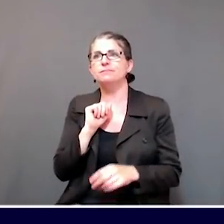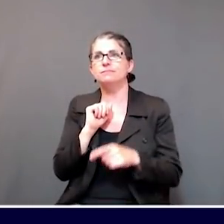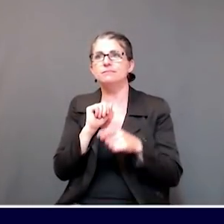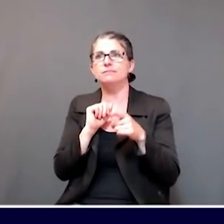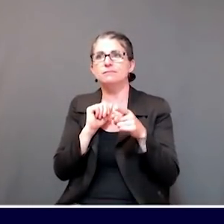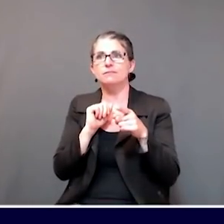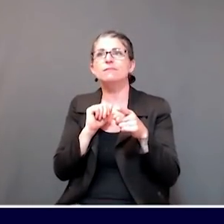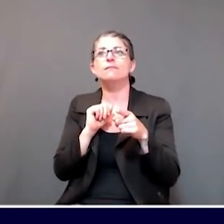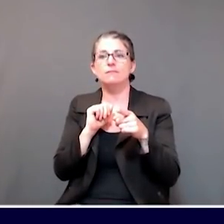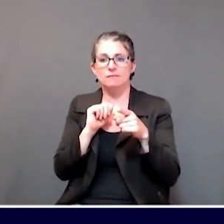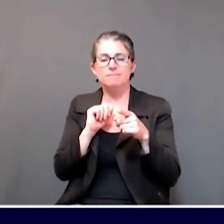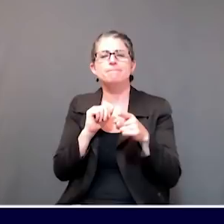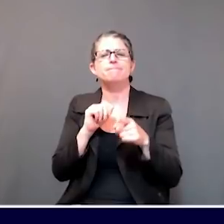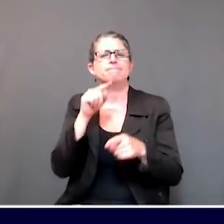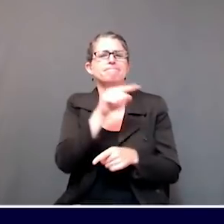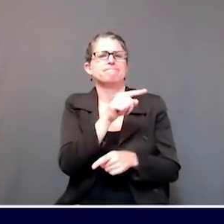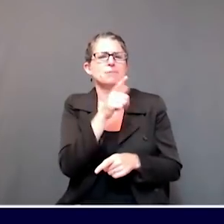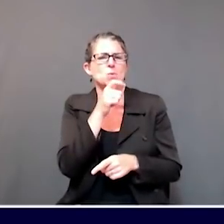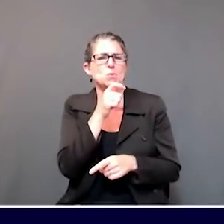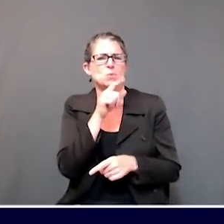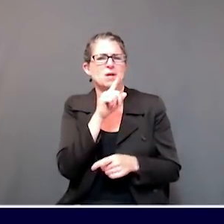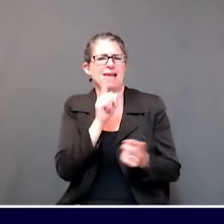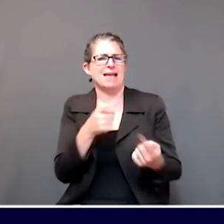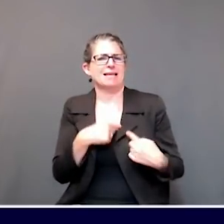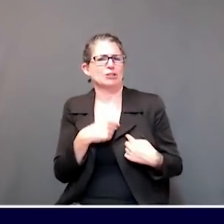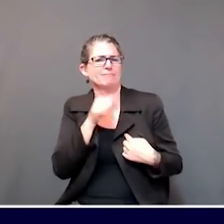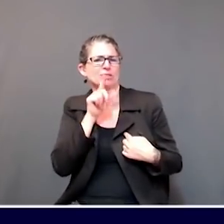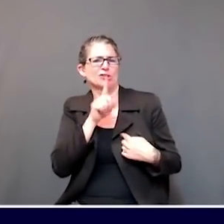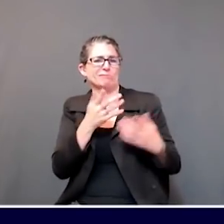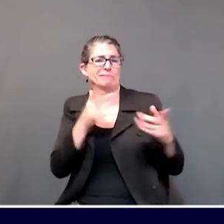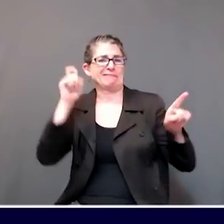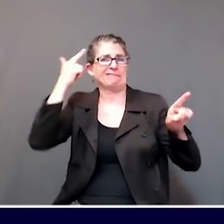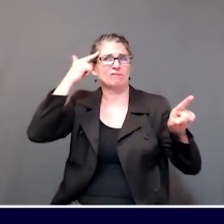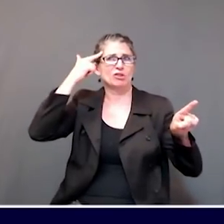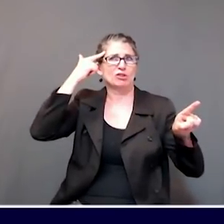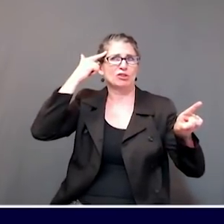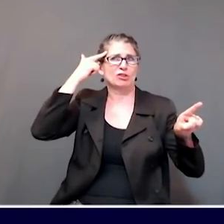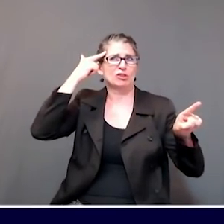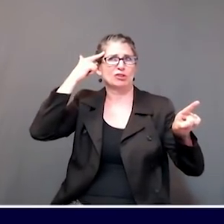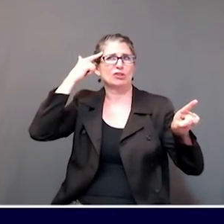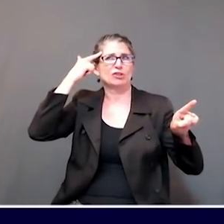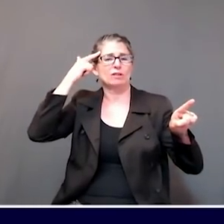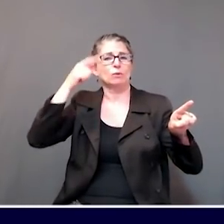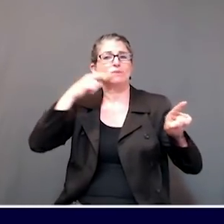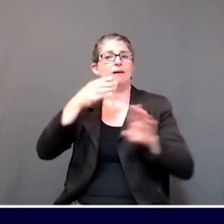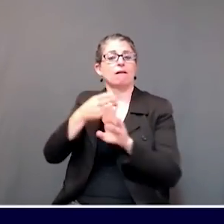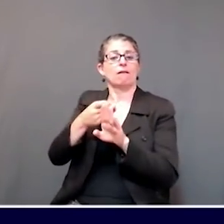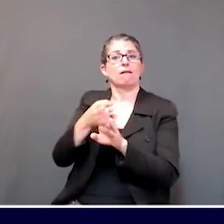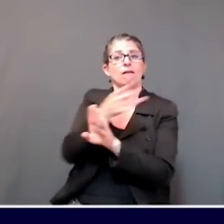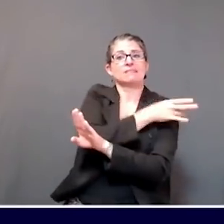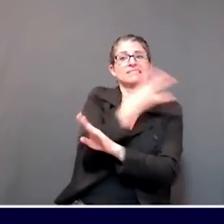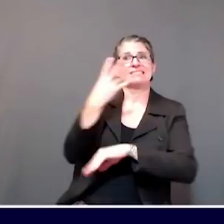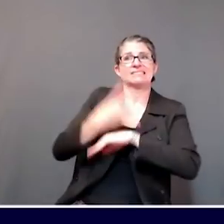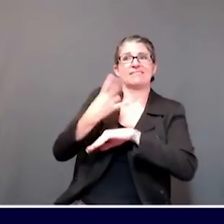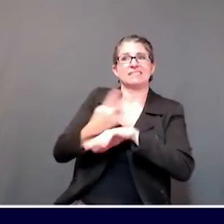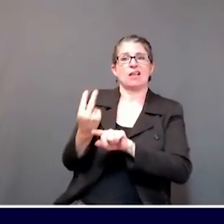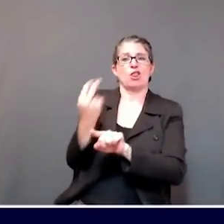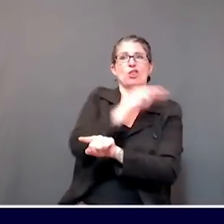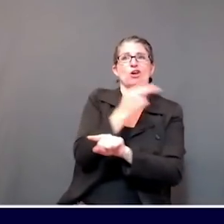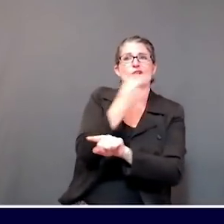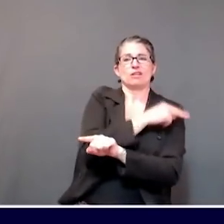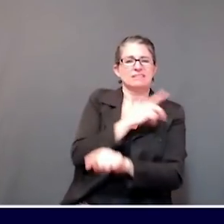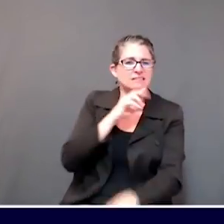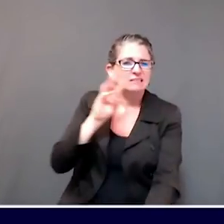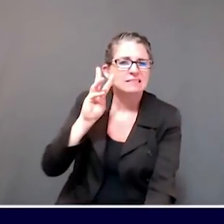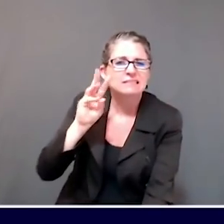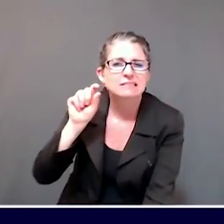Mills. Massachusetts positivity rate, 7-day positivity rate, looks like it's 2.5% according to the Johns Hopkins